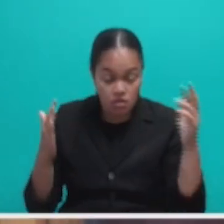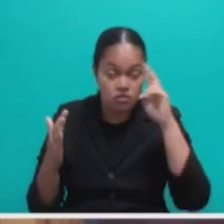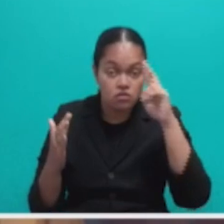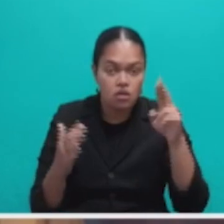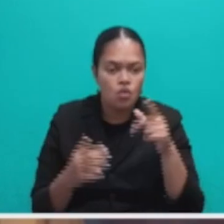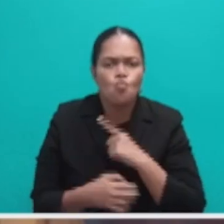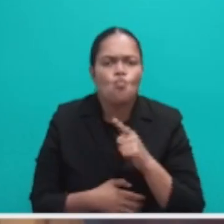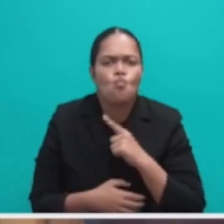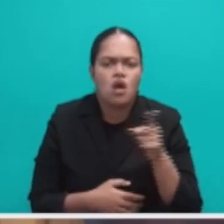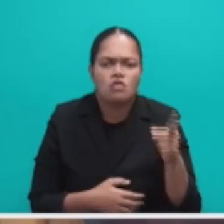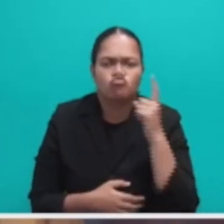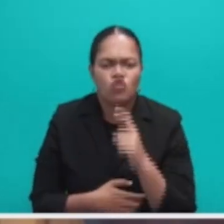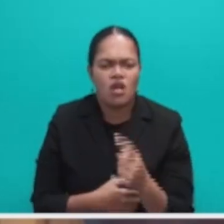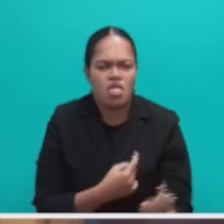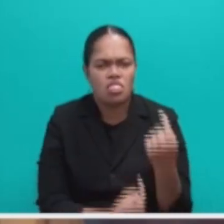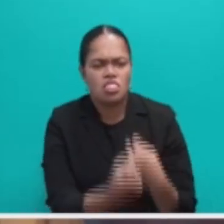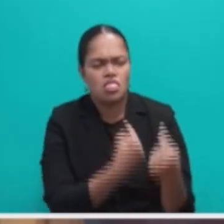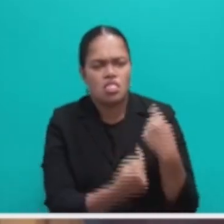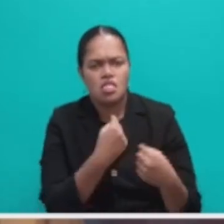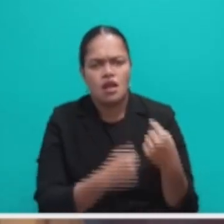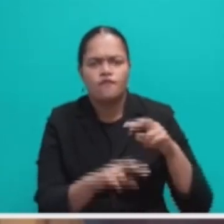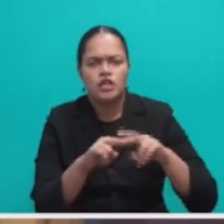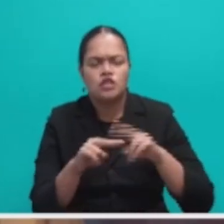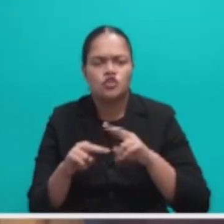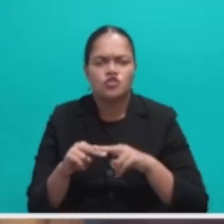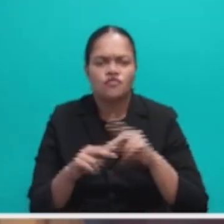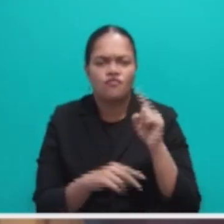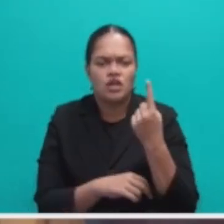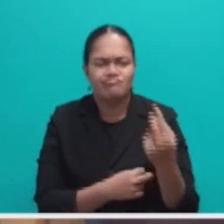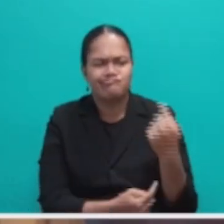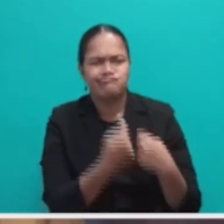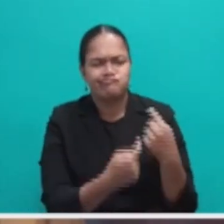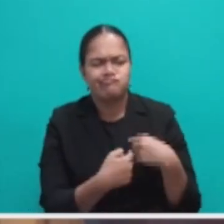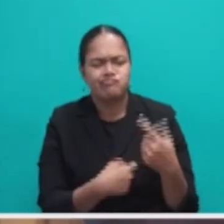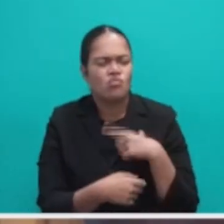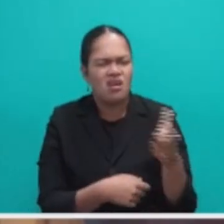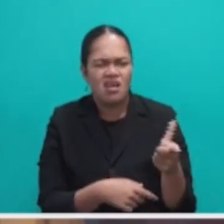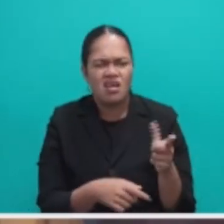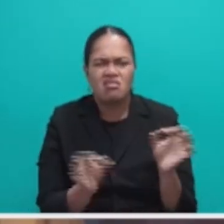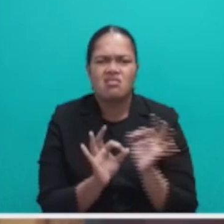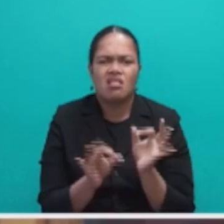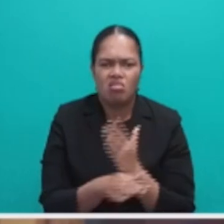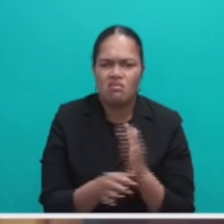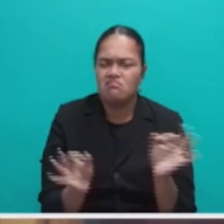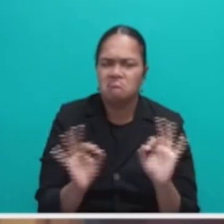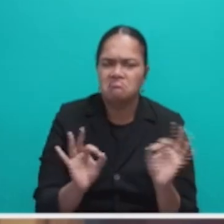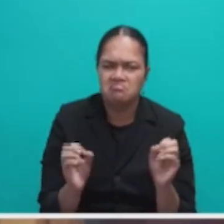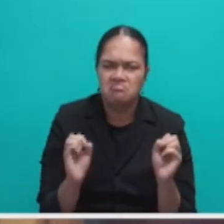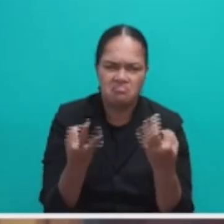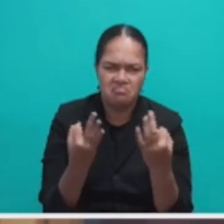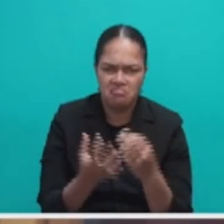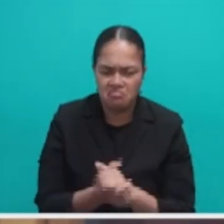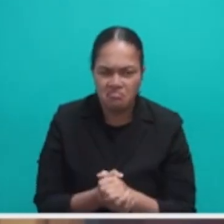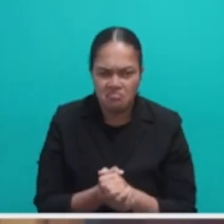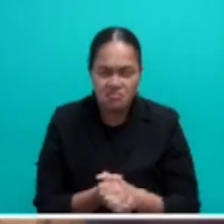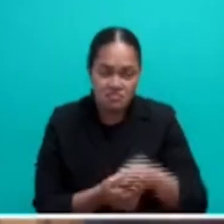why they just try and lay blame on FijiFirst to cover their doing very little or nothing at all. Mr. Speaker,